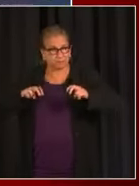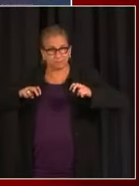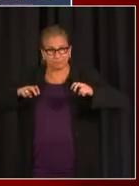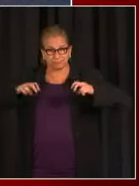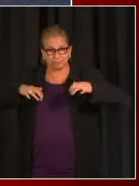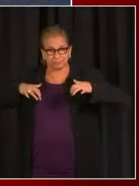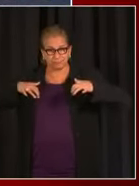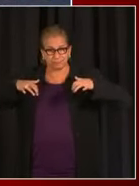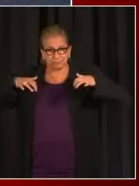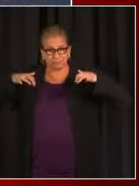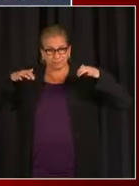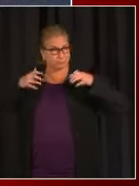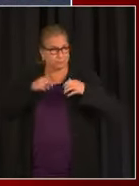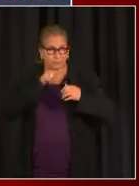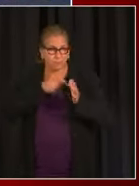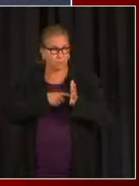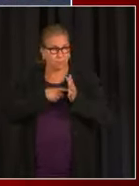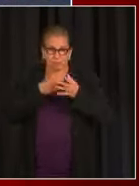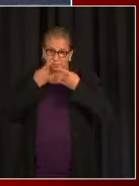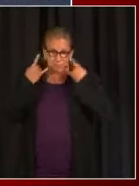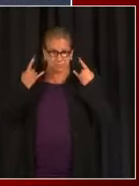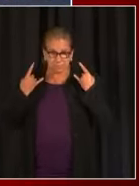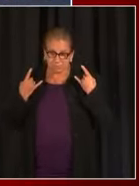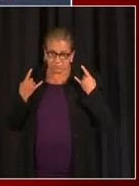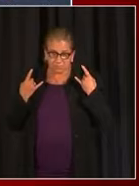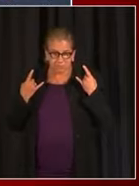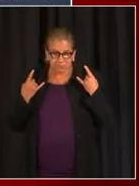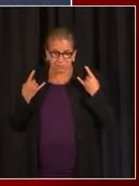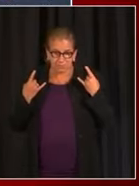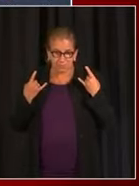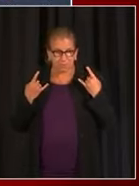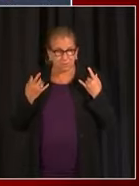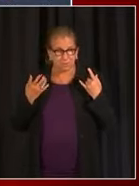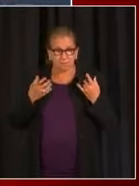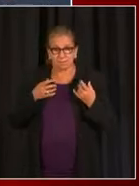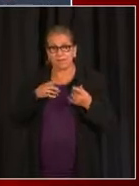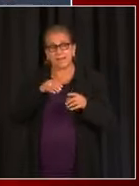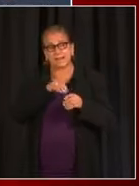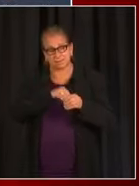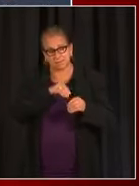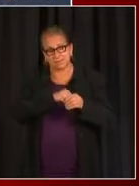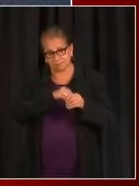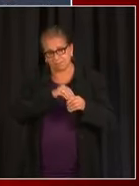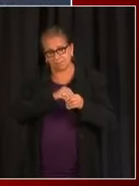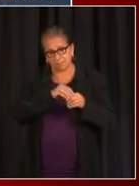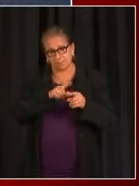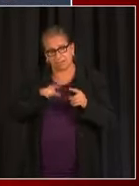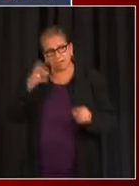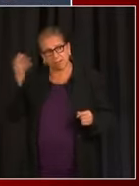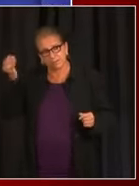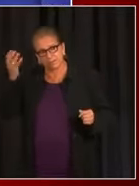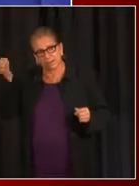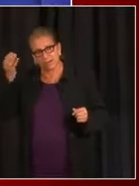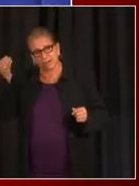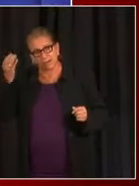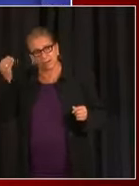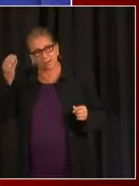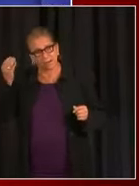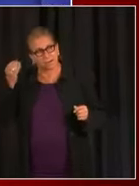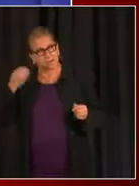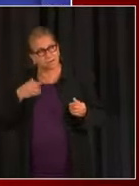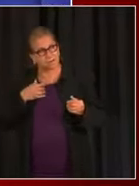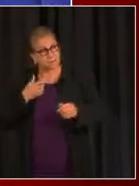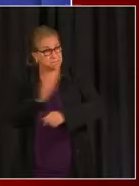fall under the mask requirement. We're only making a change for indoors. But we do encourage, as I mentioned, in our fully